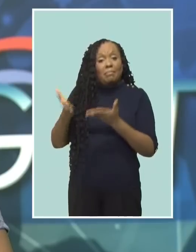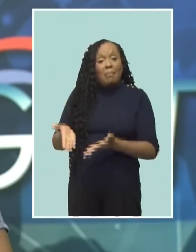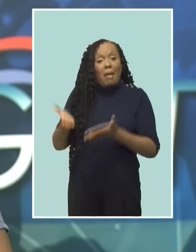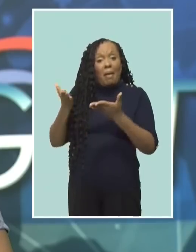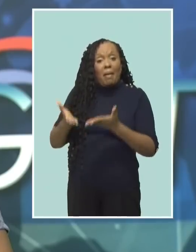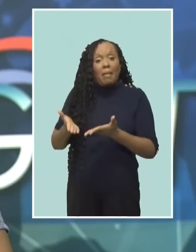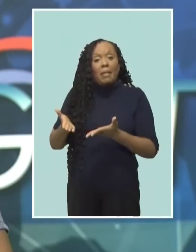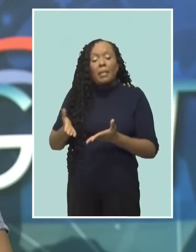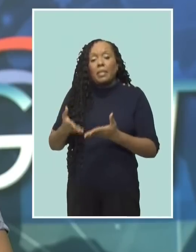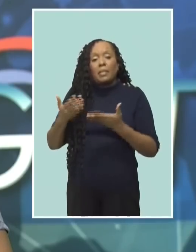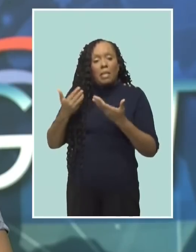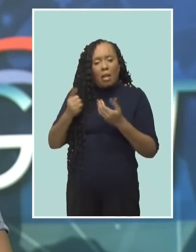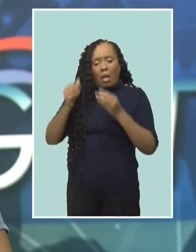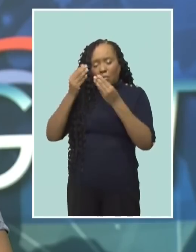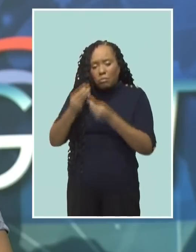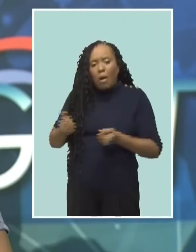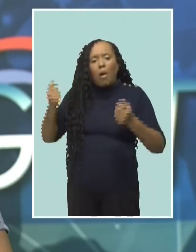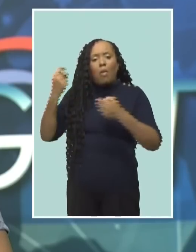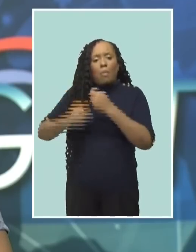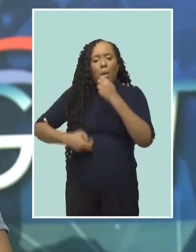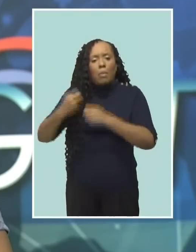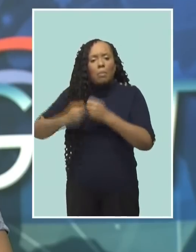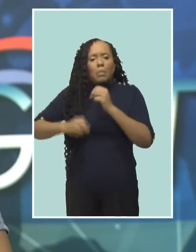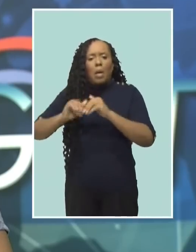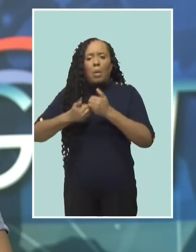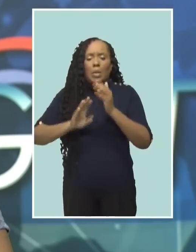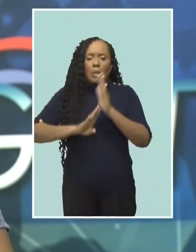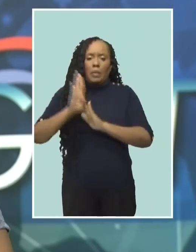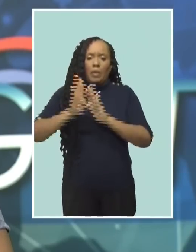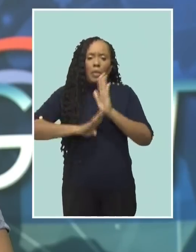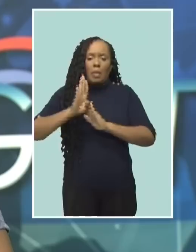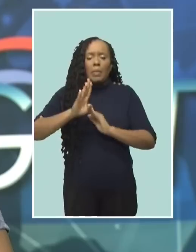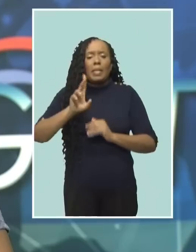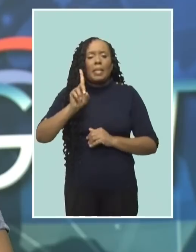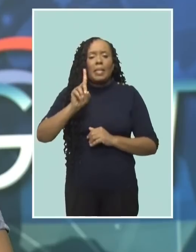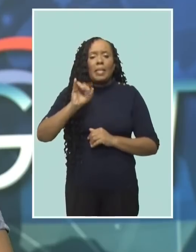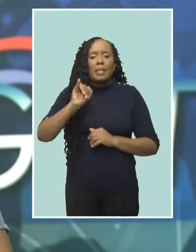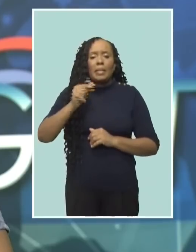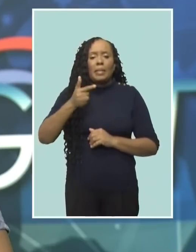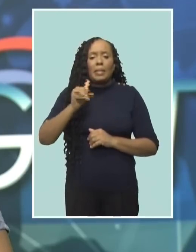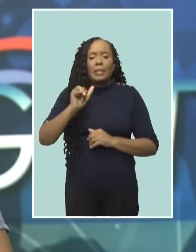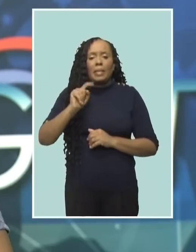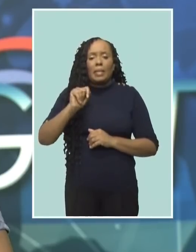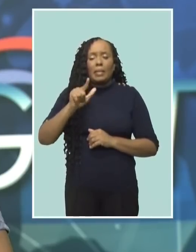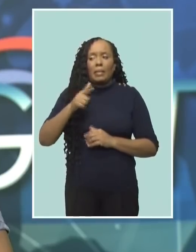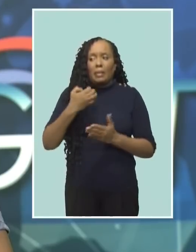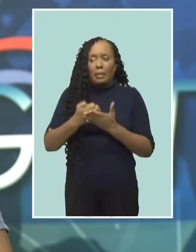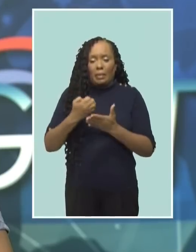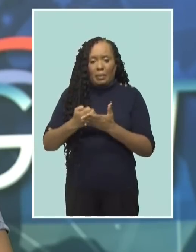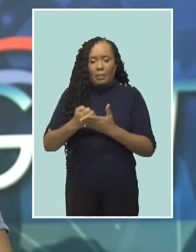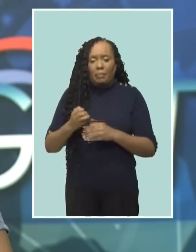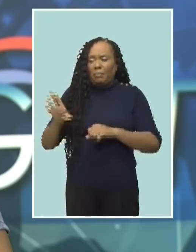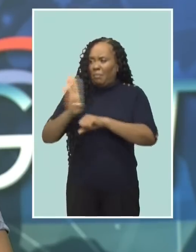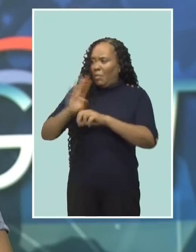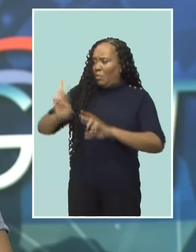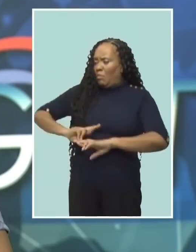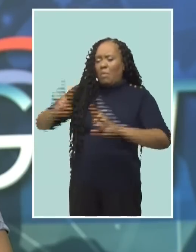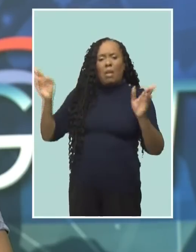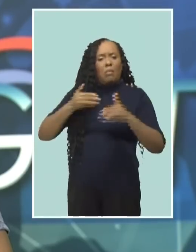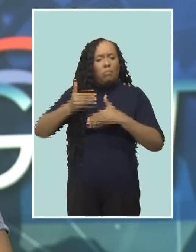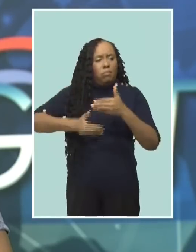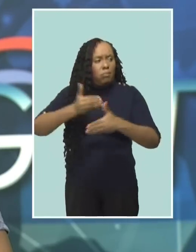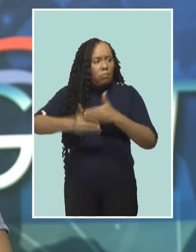build innovation spaces to develop the digital economy. Minister Cadell declared that Barbados was ready to advance in the